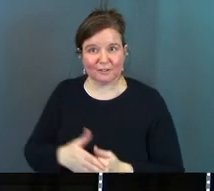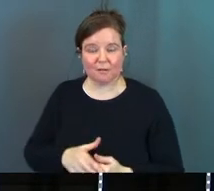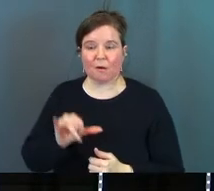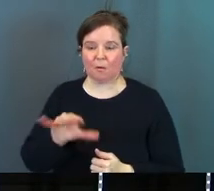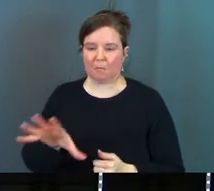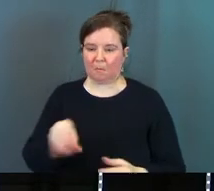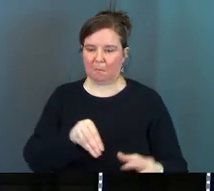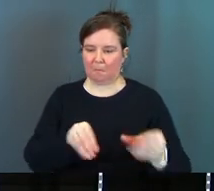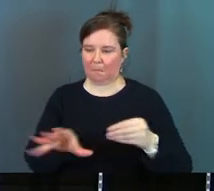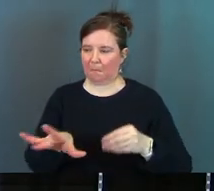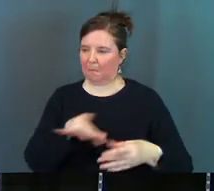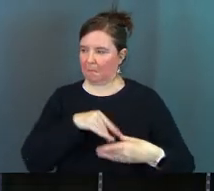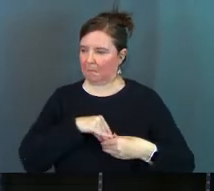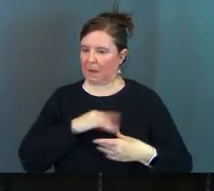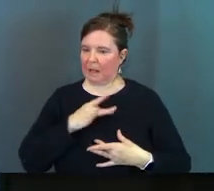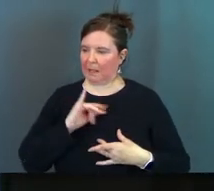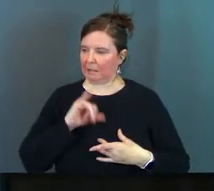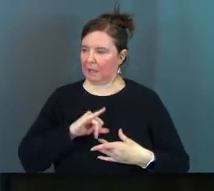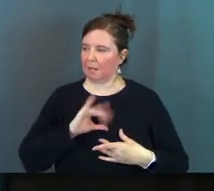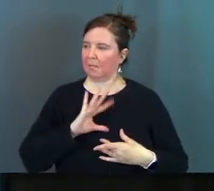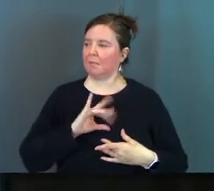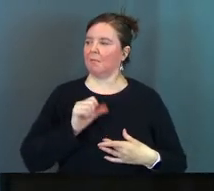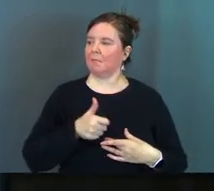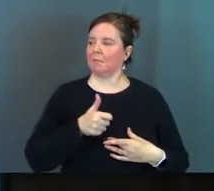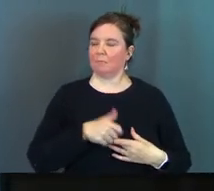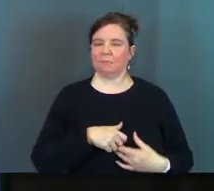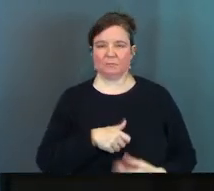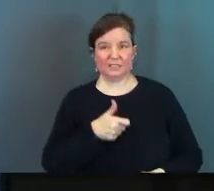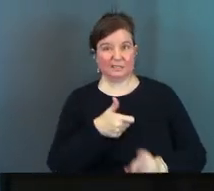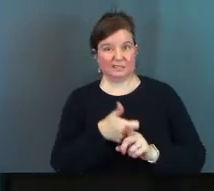and I can fall in love with that itself